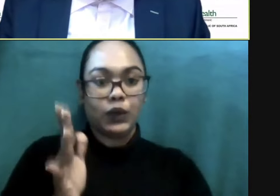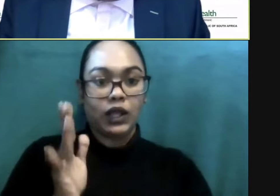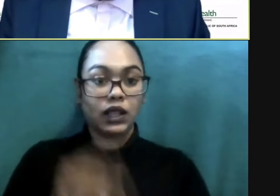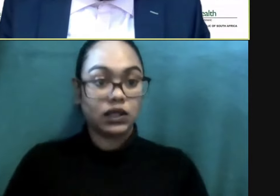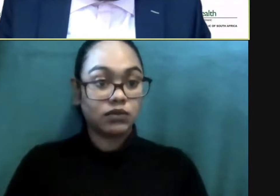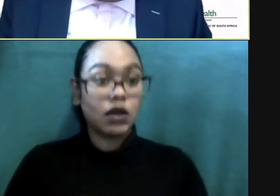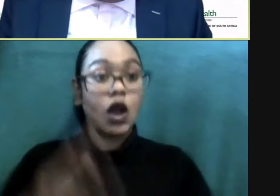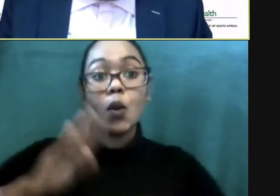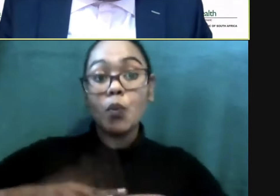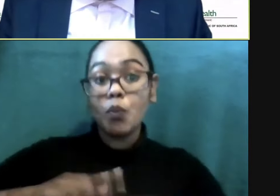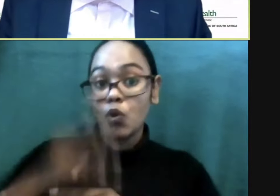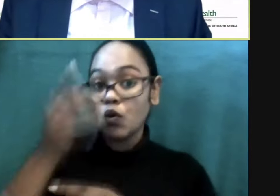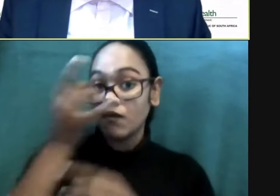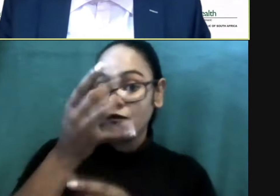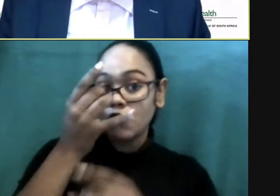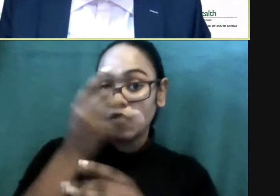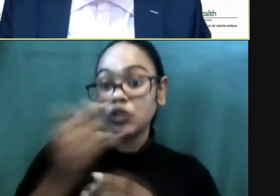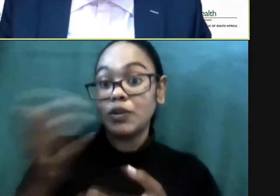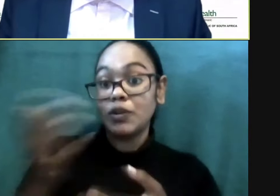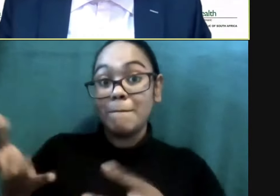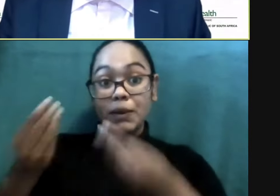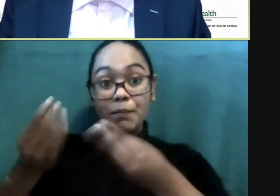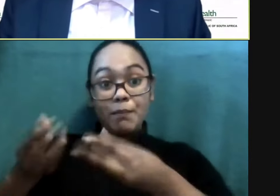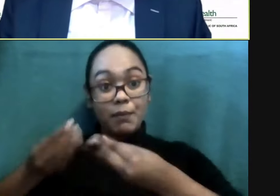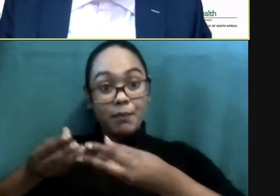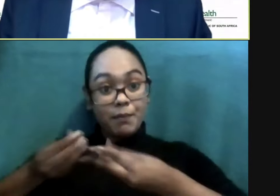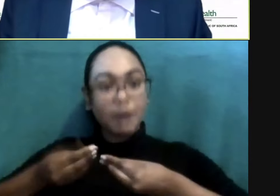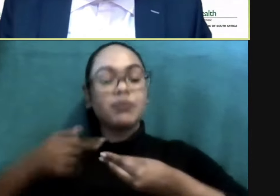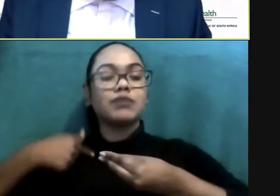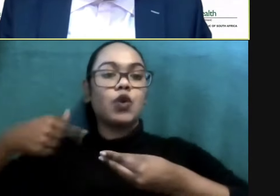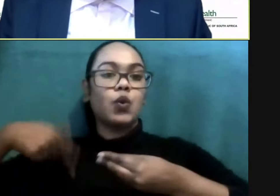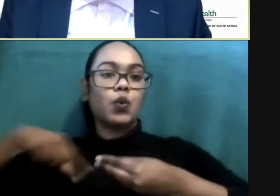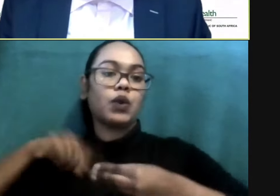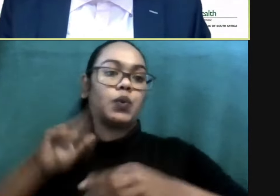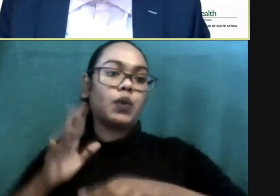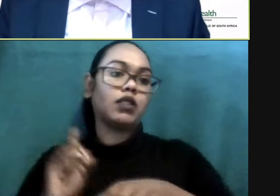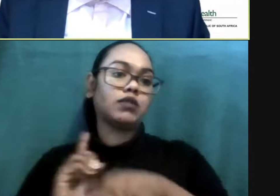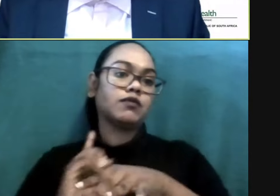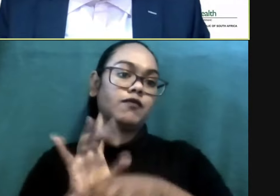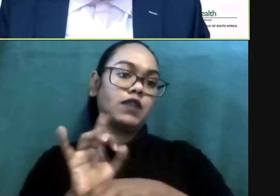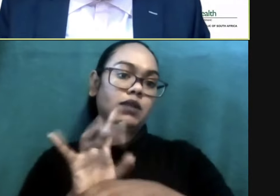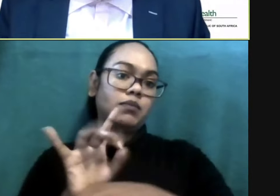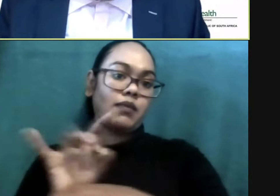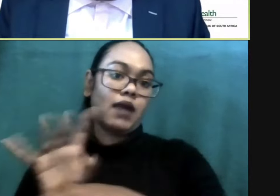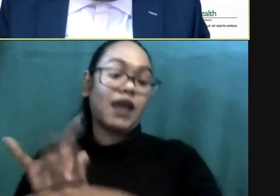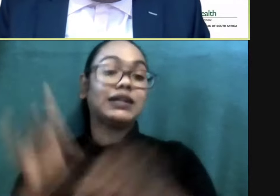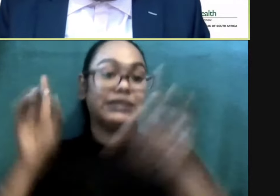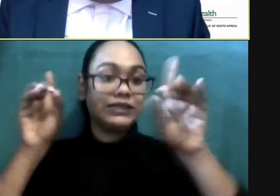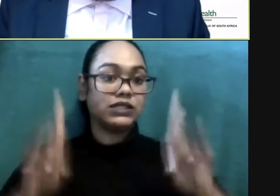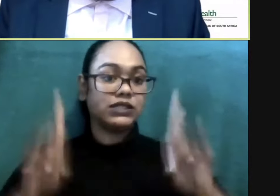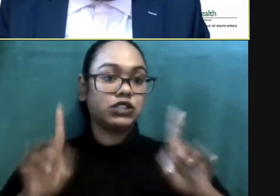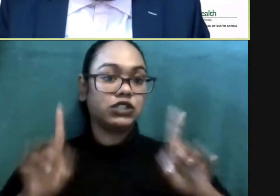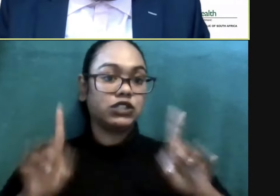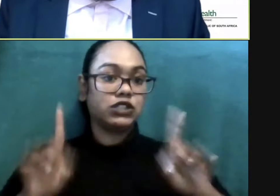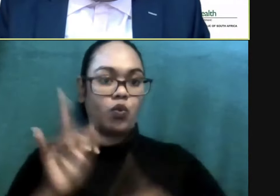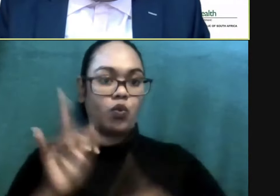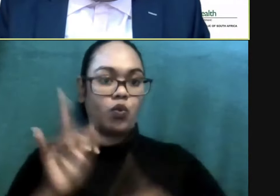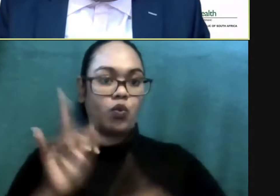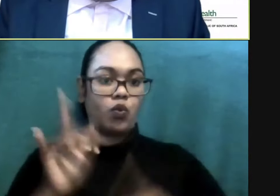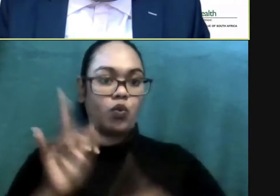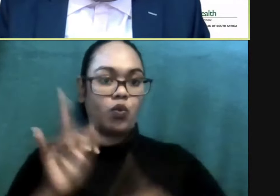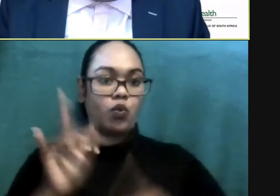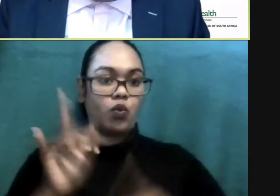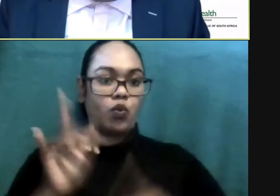more information, the necessary structures will meet and decisions will be taken based on available